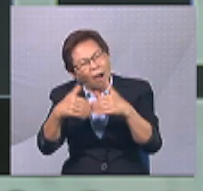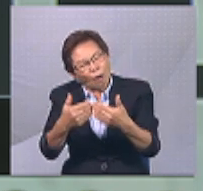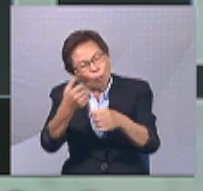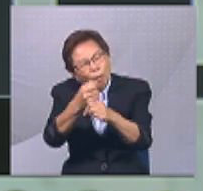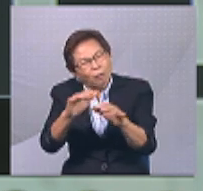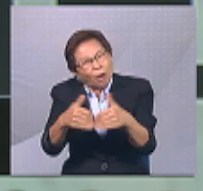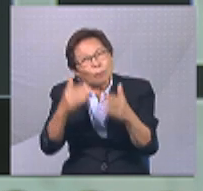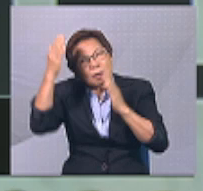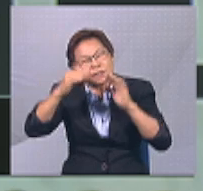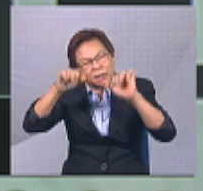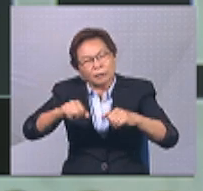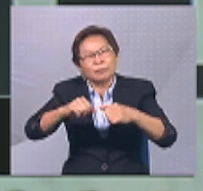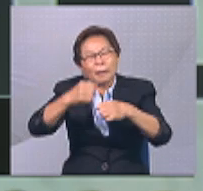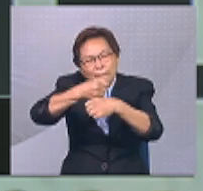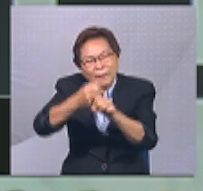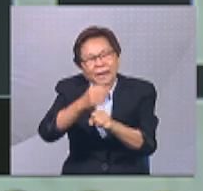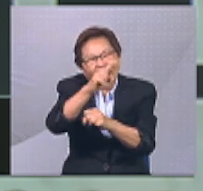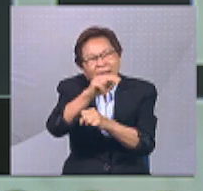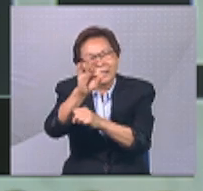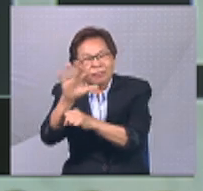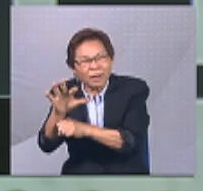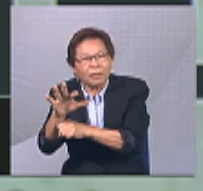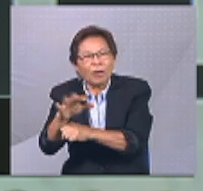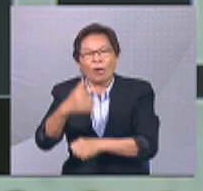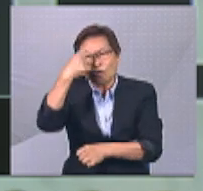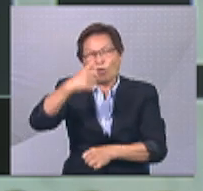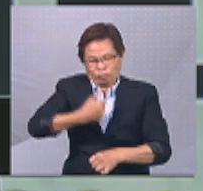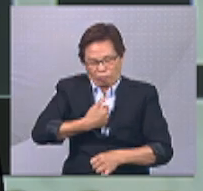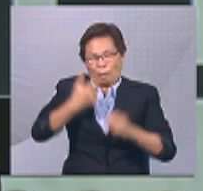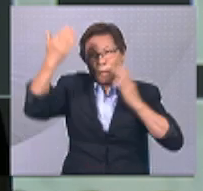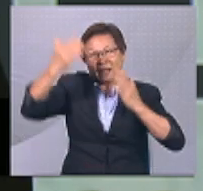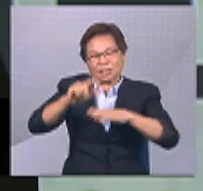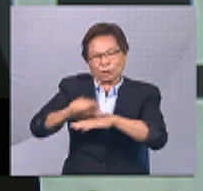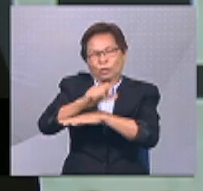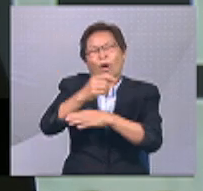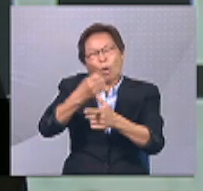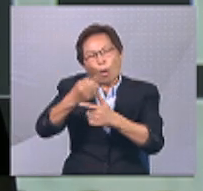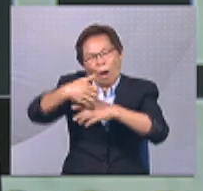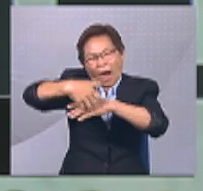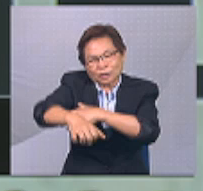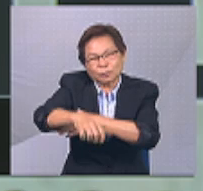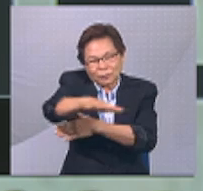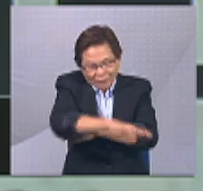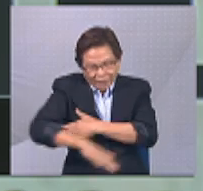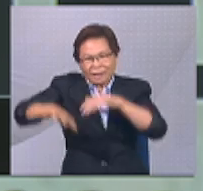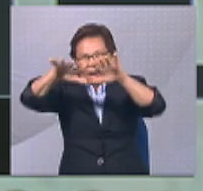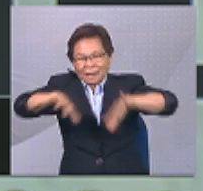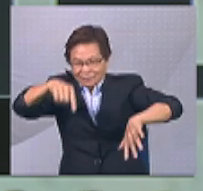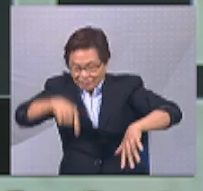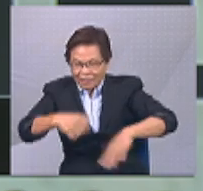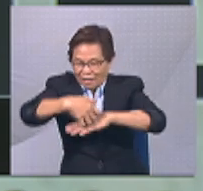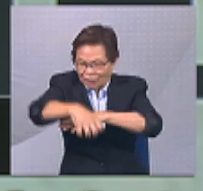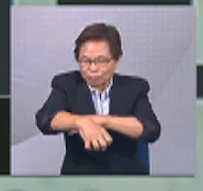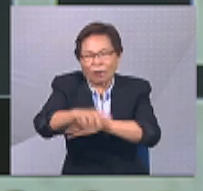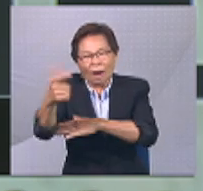produce N95 mask, for example, for our self-consumption, also perhaps for export in this region or